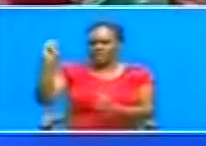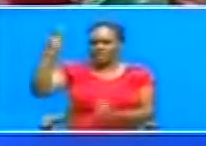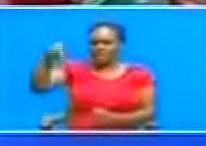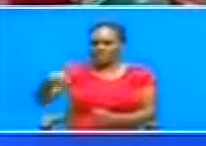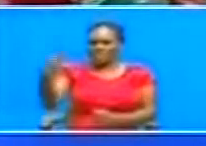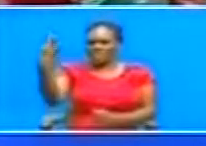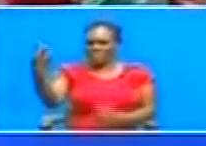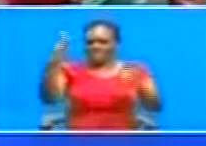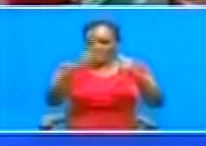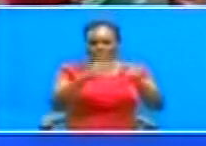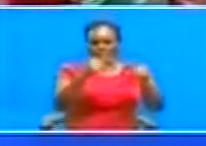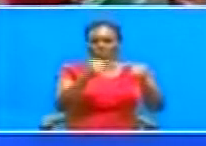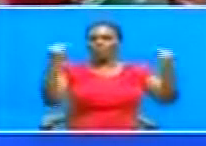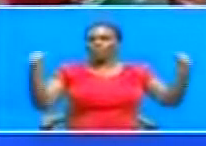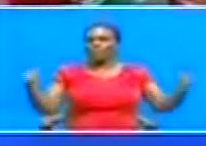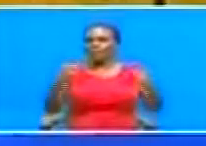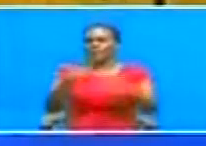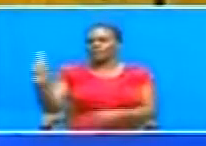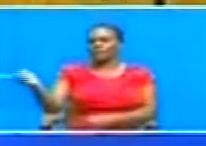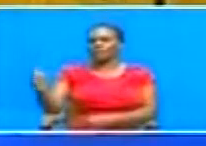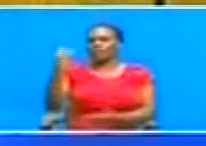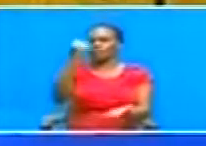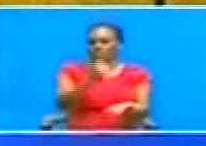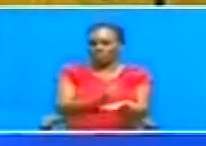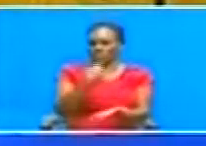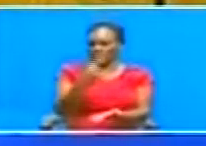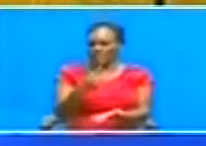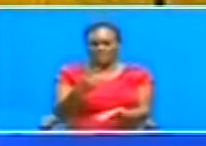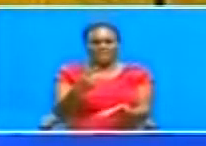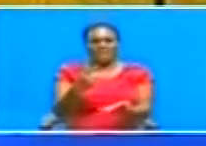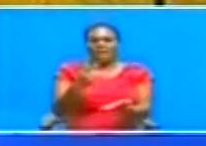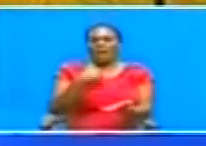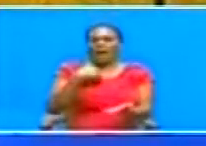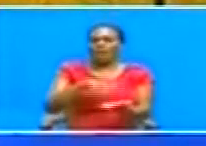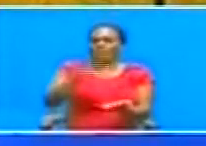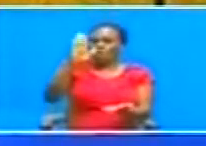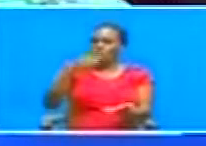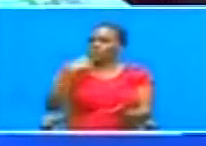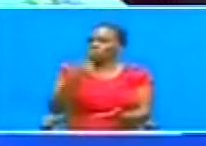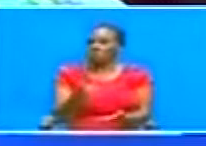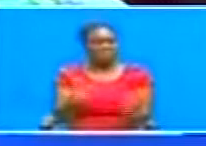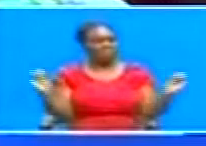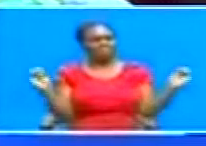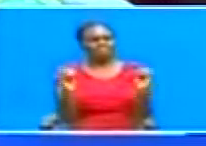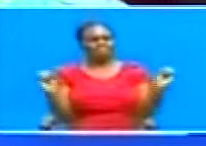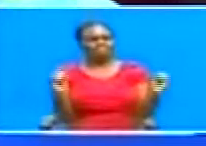39 rejecting it. But the President's office said it had no more details to report on that